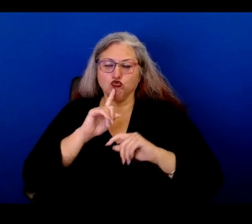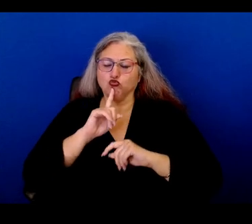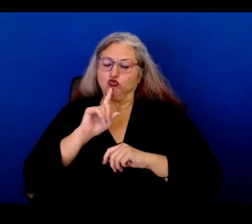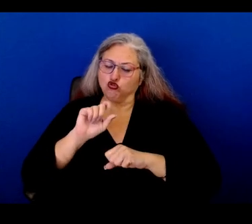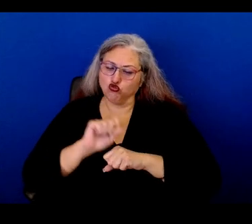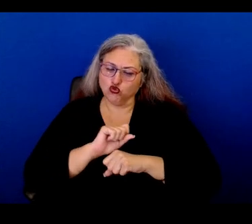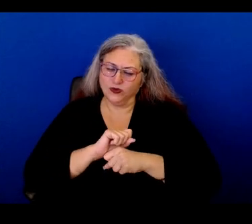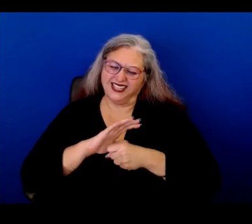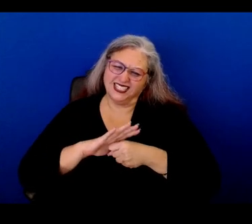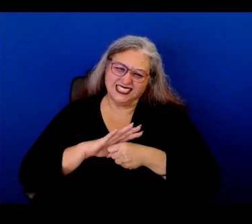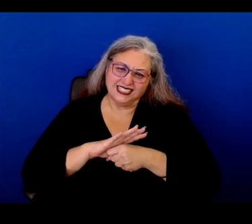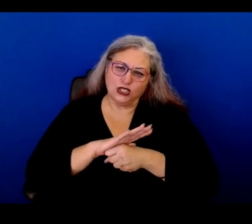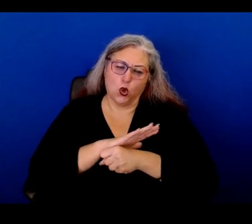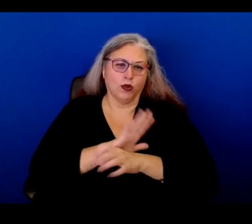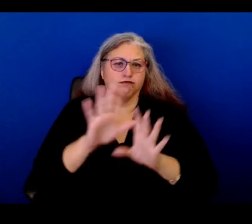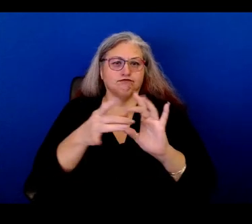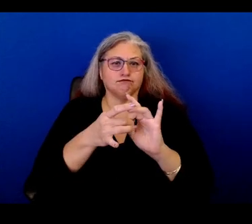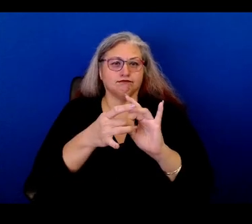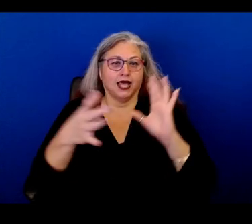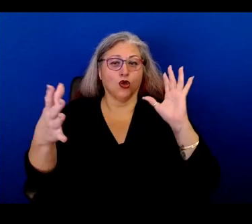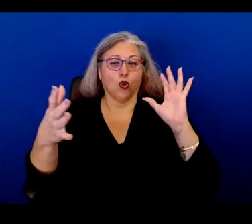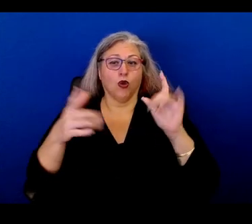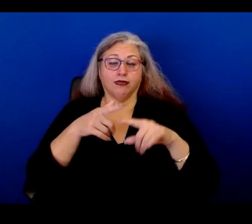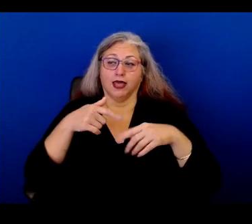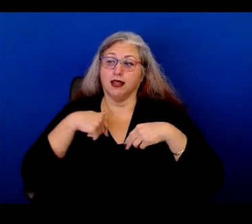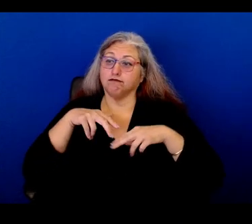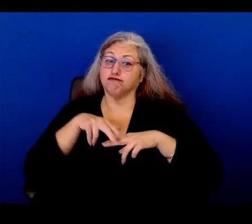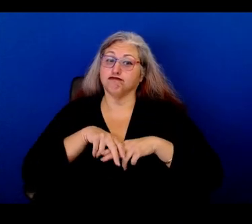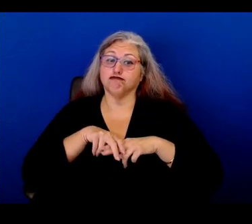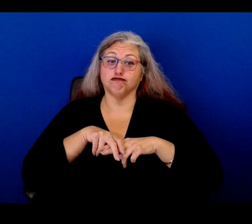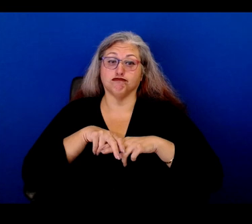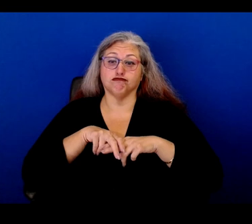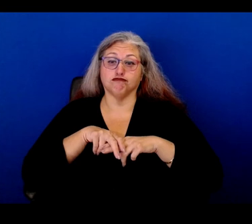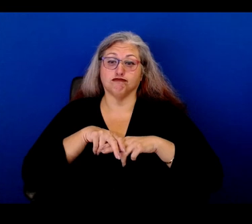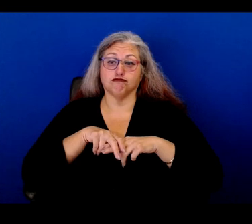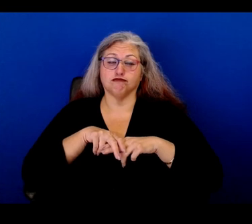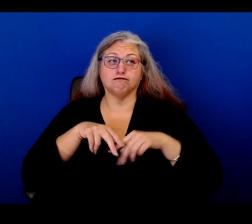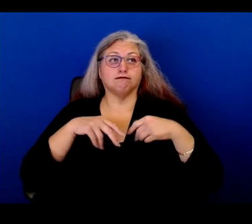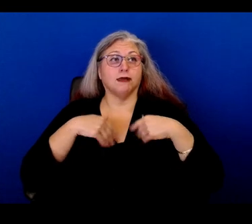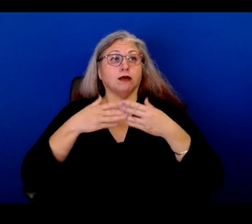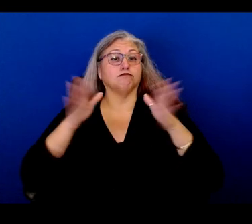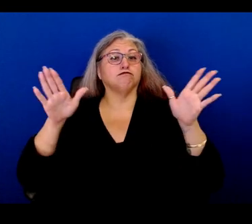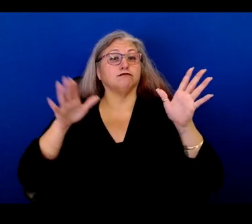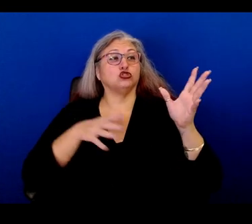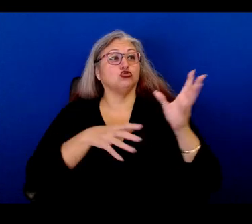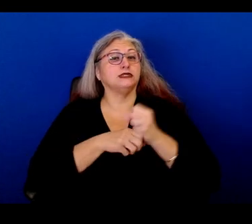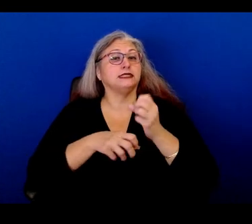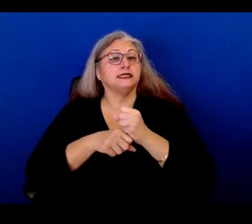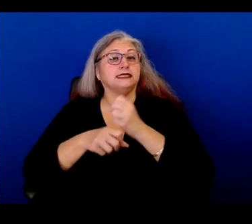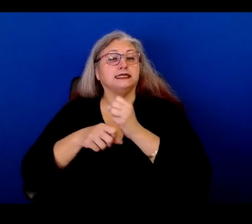and absolutely let it go. And then I sit there and I receive all of